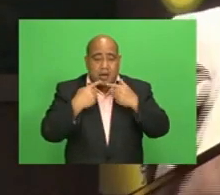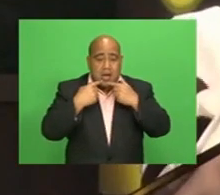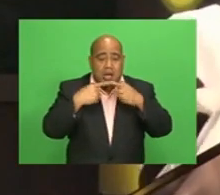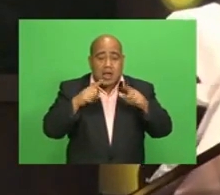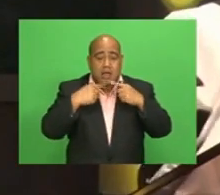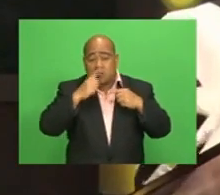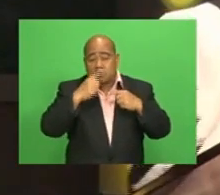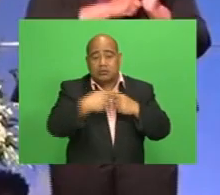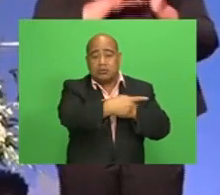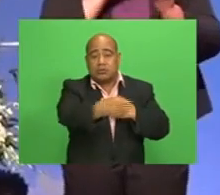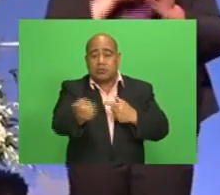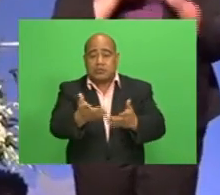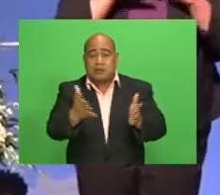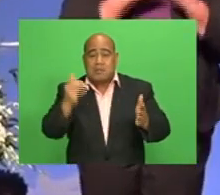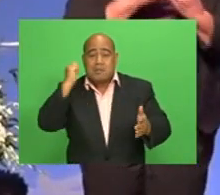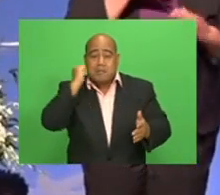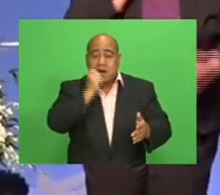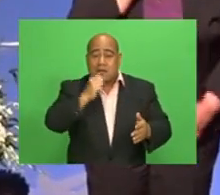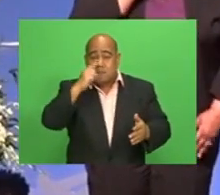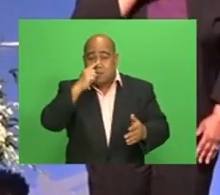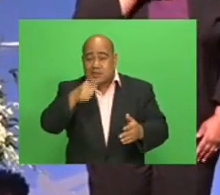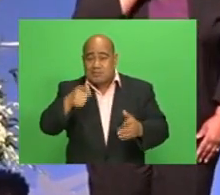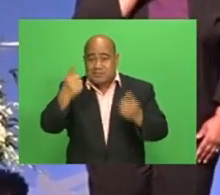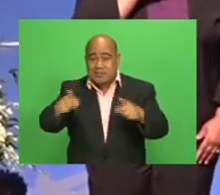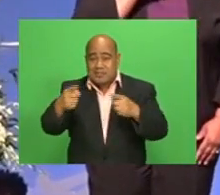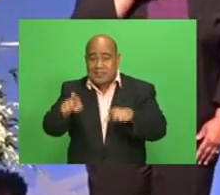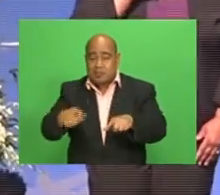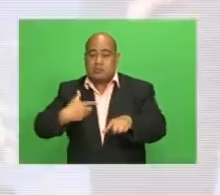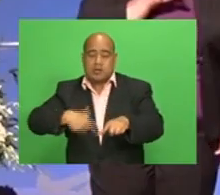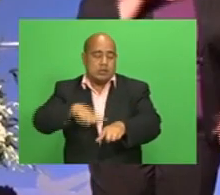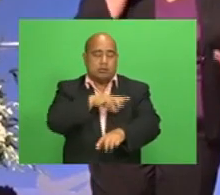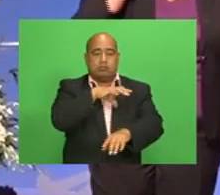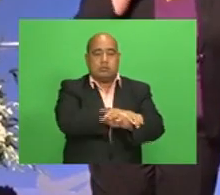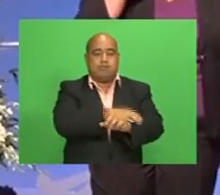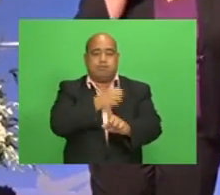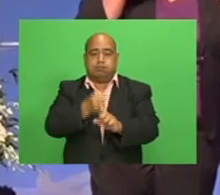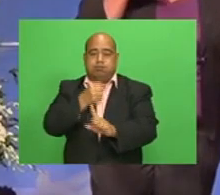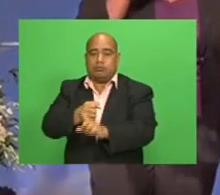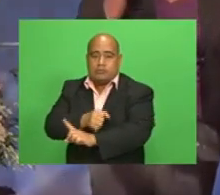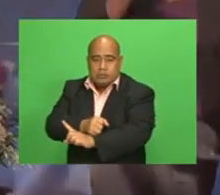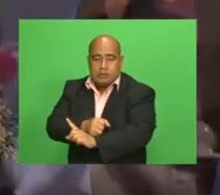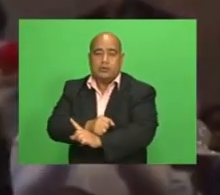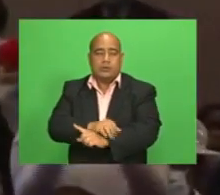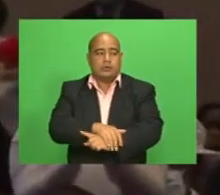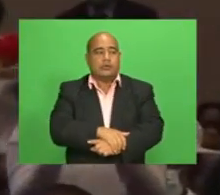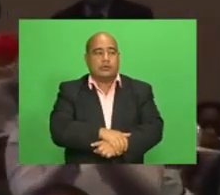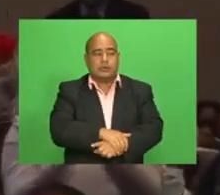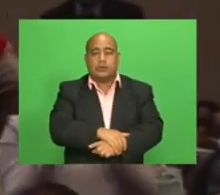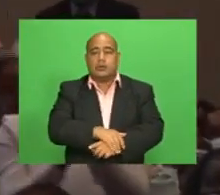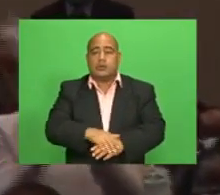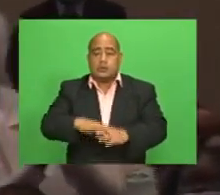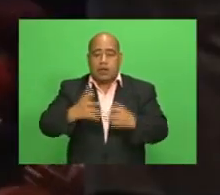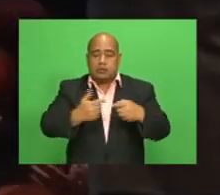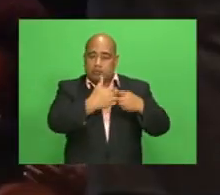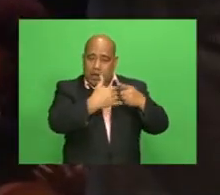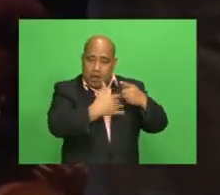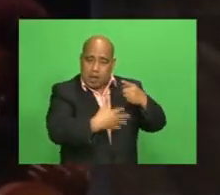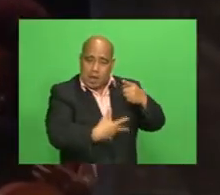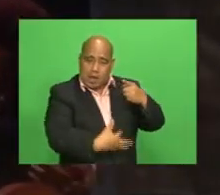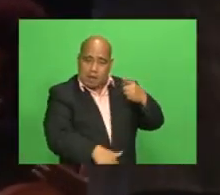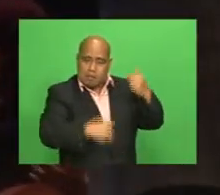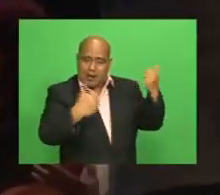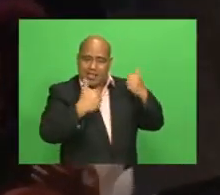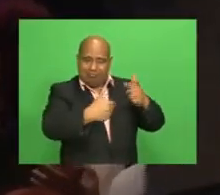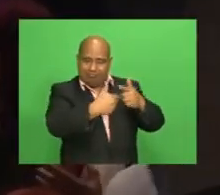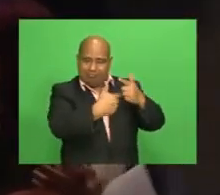law enforcement. The mother of Trayvon Martin, will you stand? The mother of Eric Garner, will you stand? The